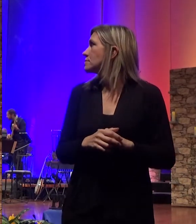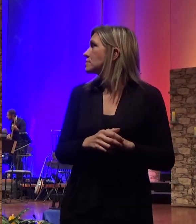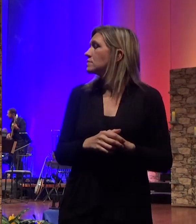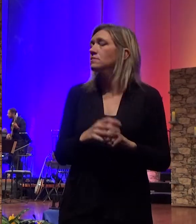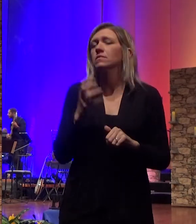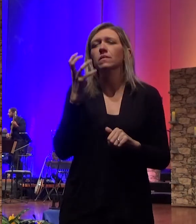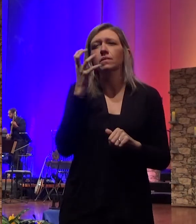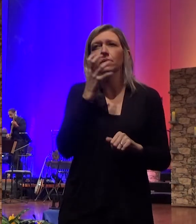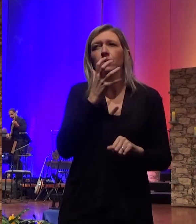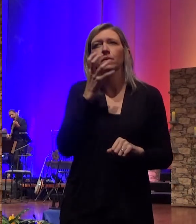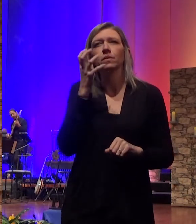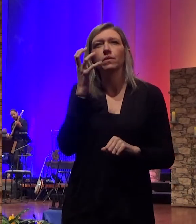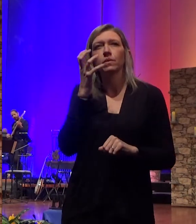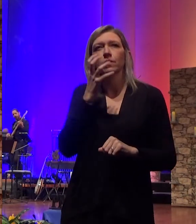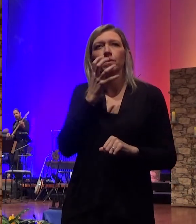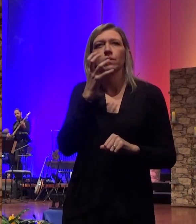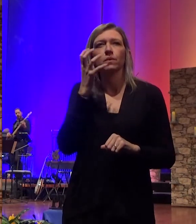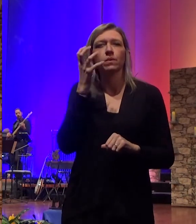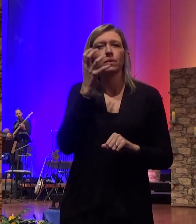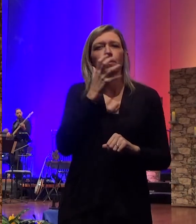oh,